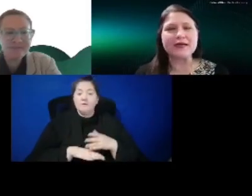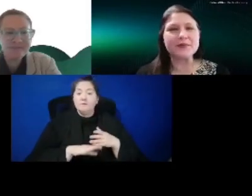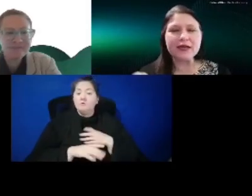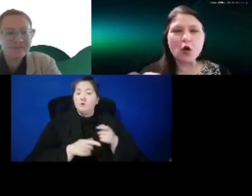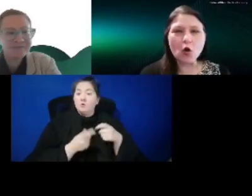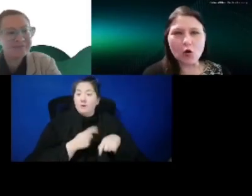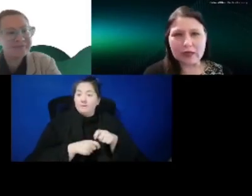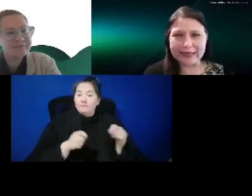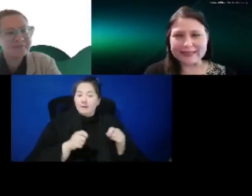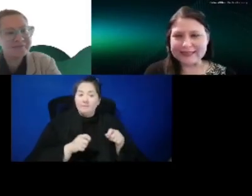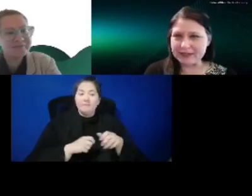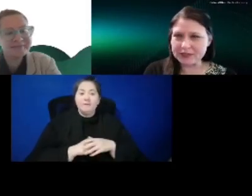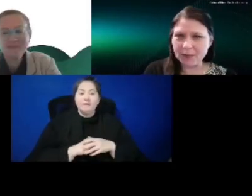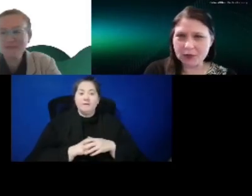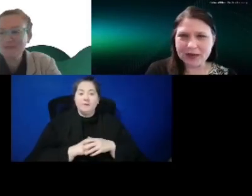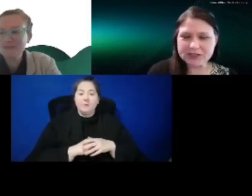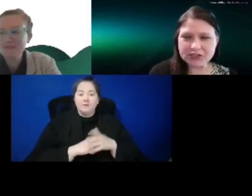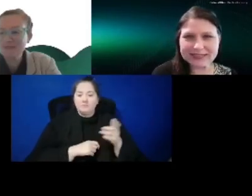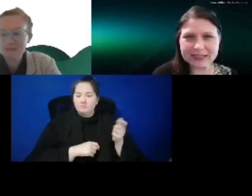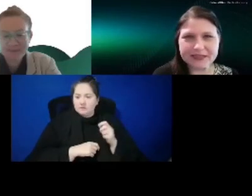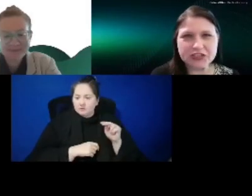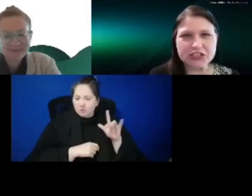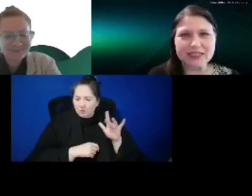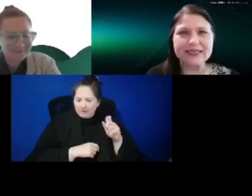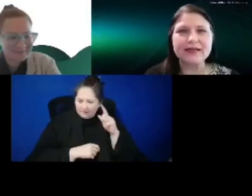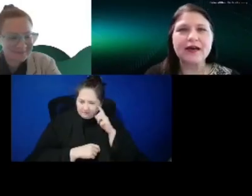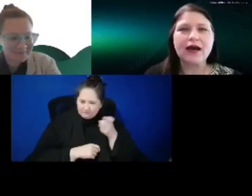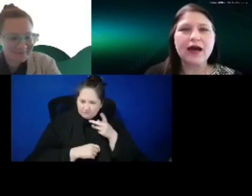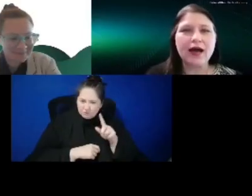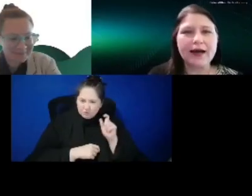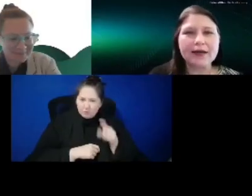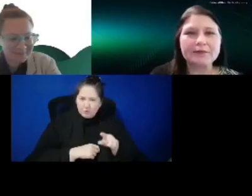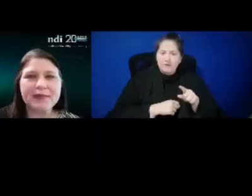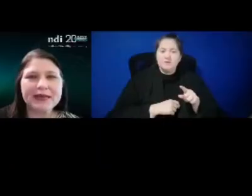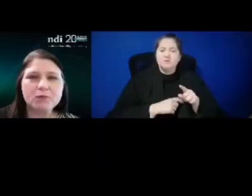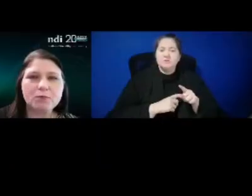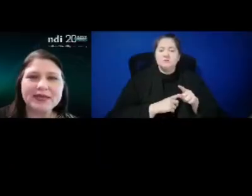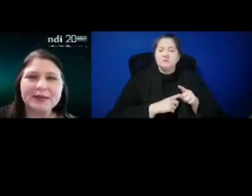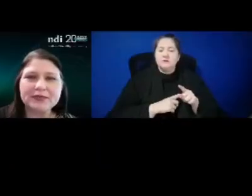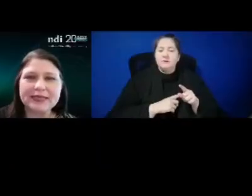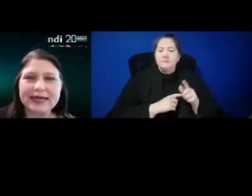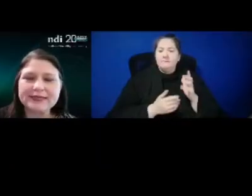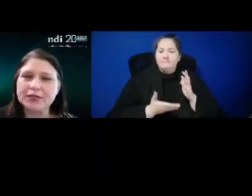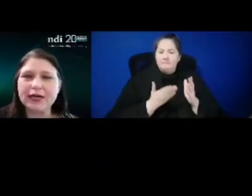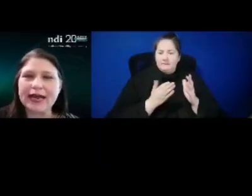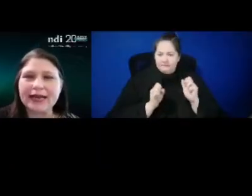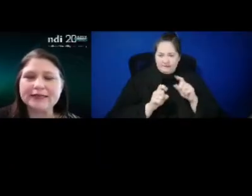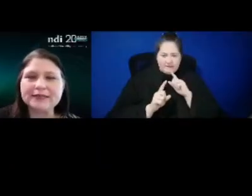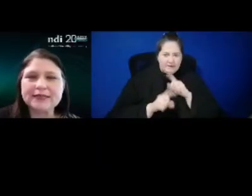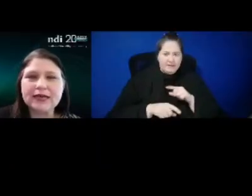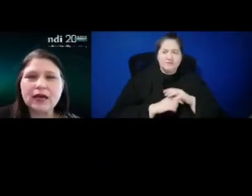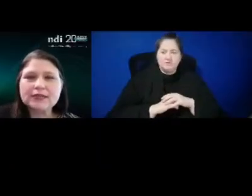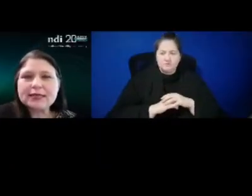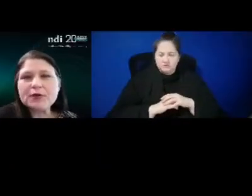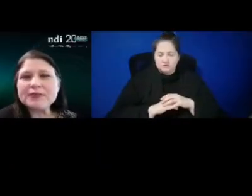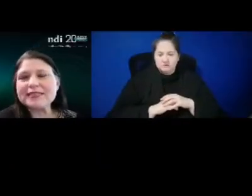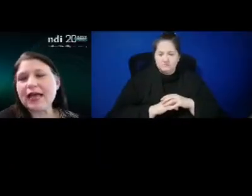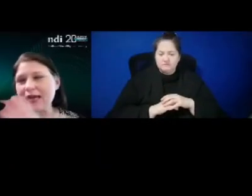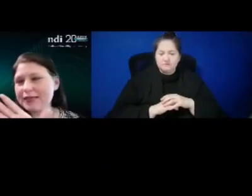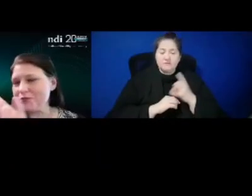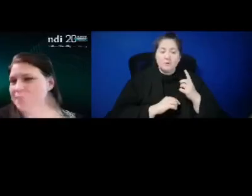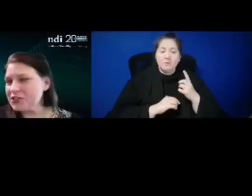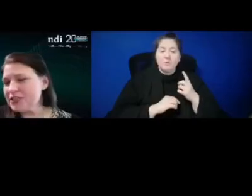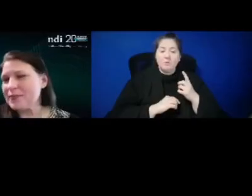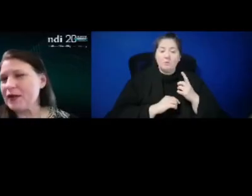wrap up, I wanted to bring Nicole in because I think there's a couple questions here that she might be able to answer. And someone